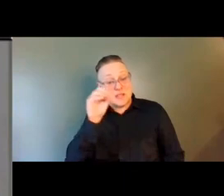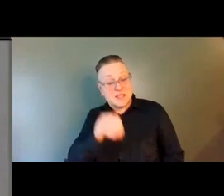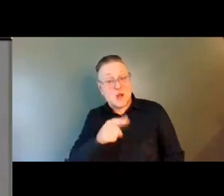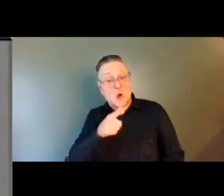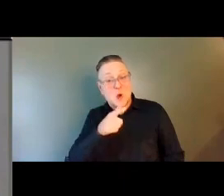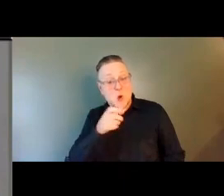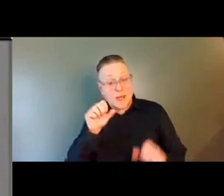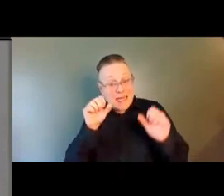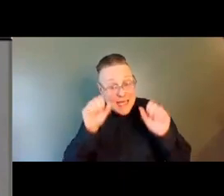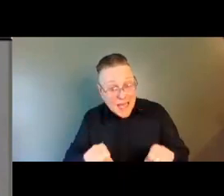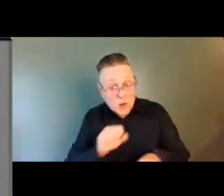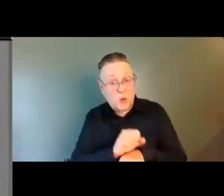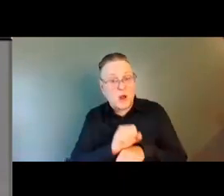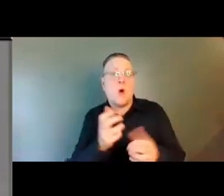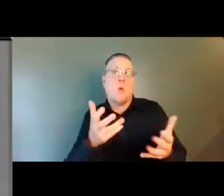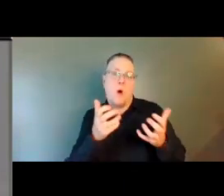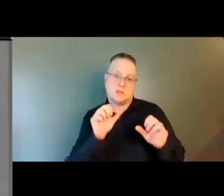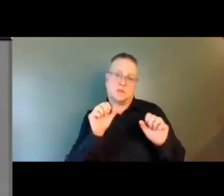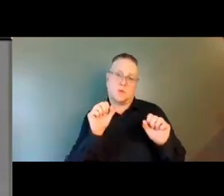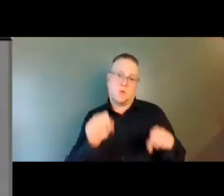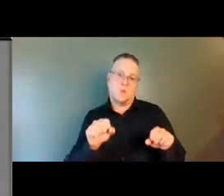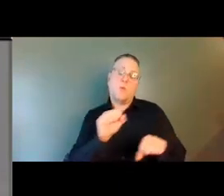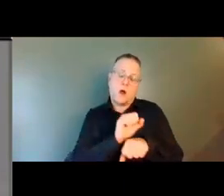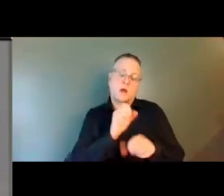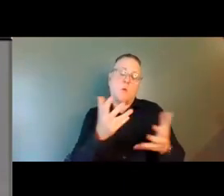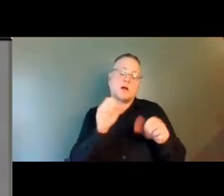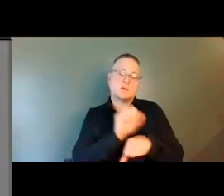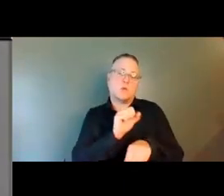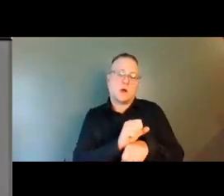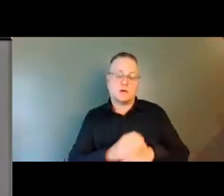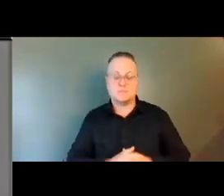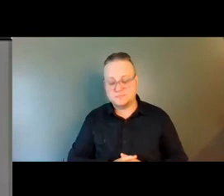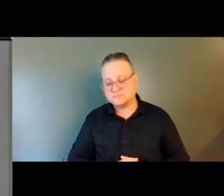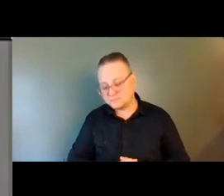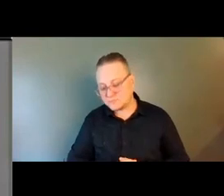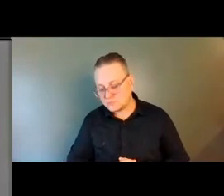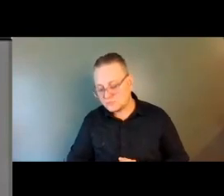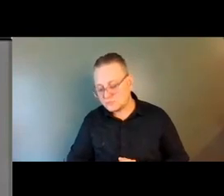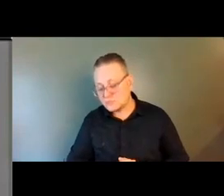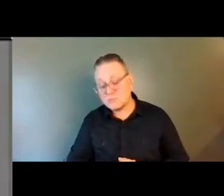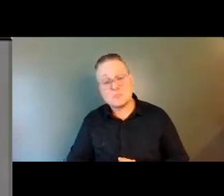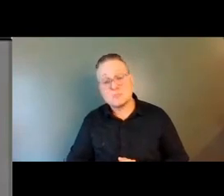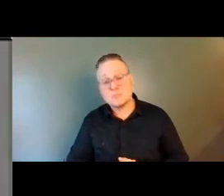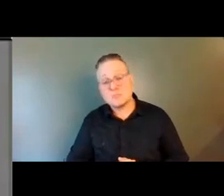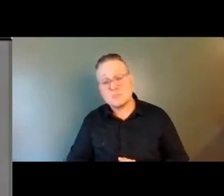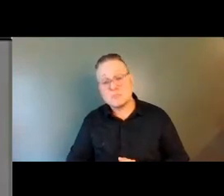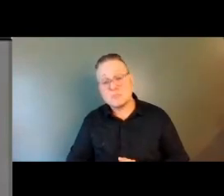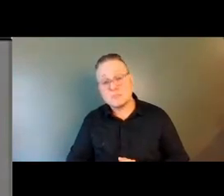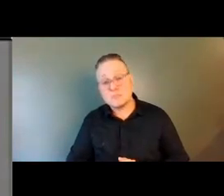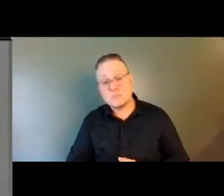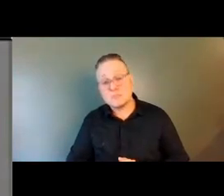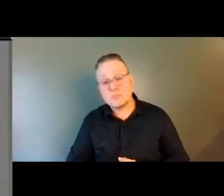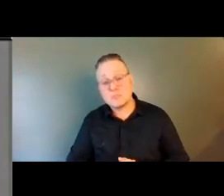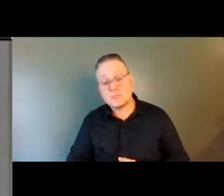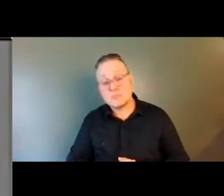they are granted the opportunity and that barriers are removed. When I talk about employment first, I mean